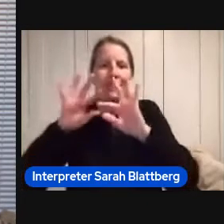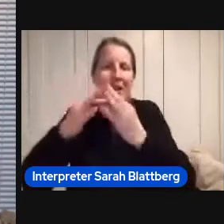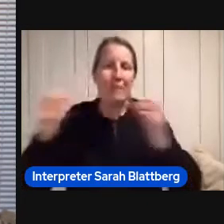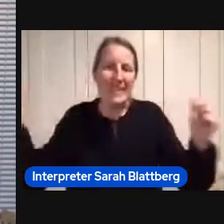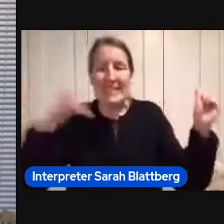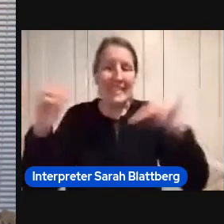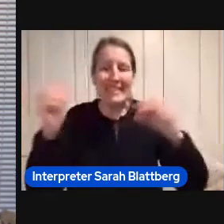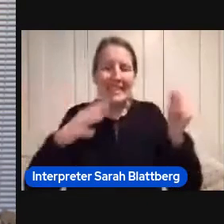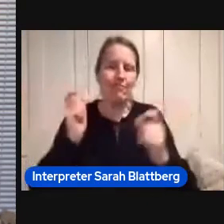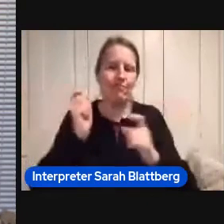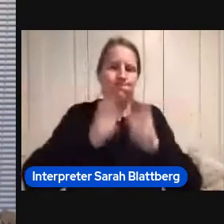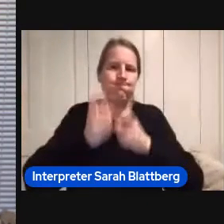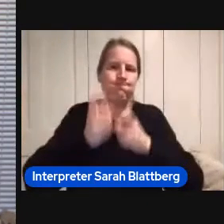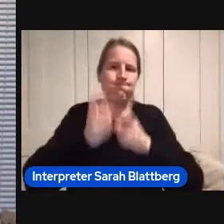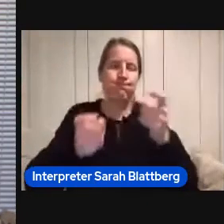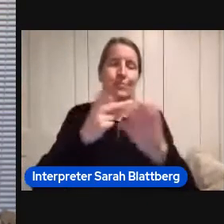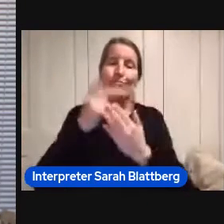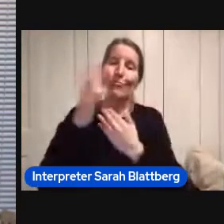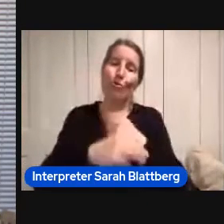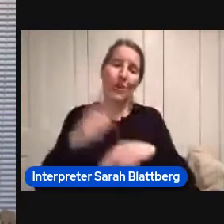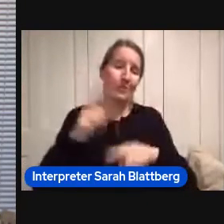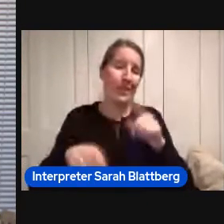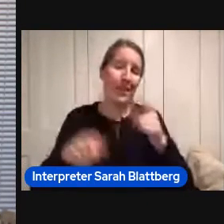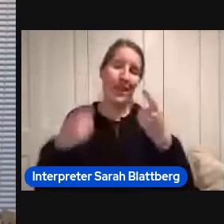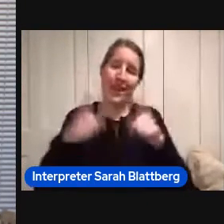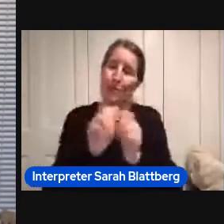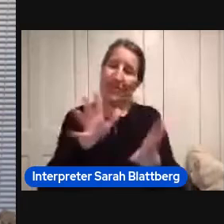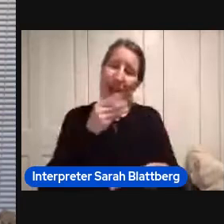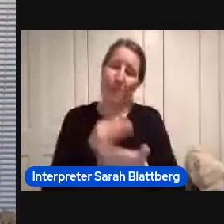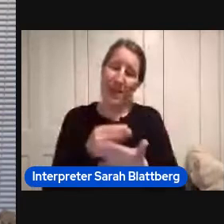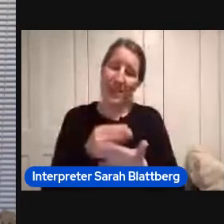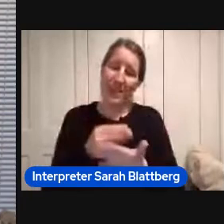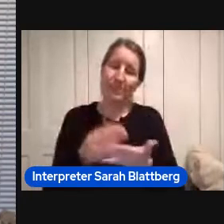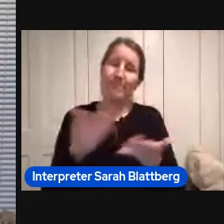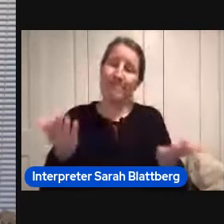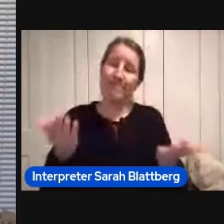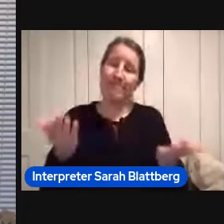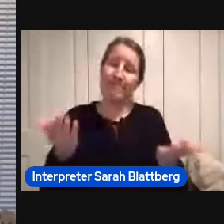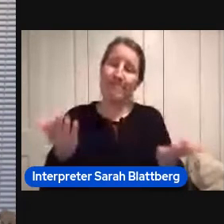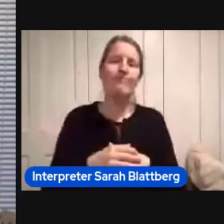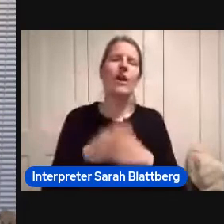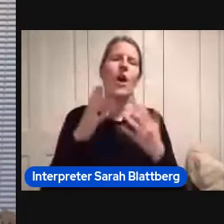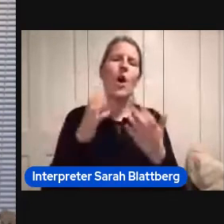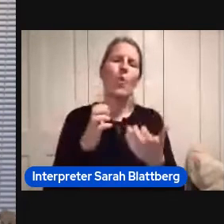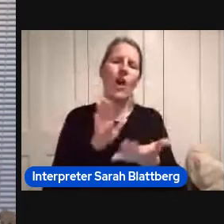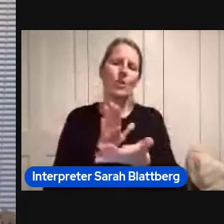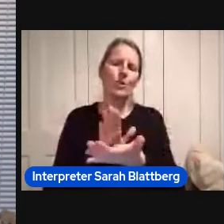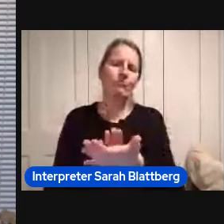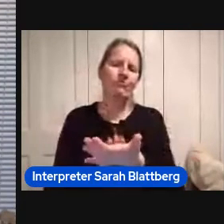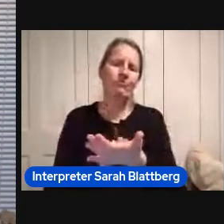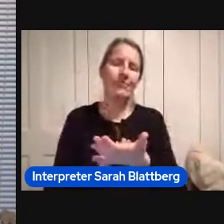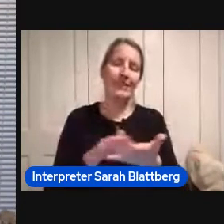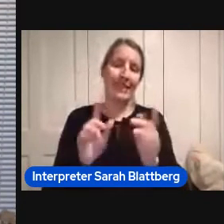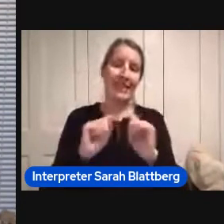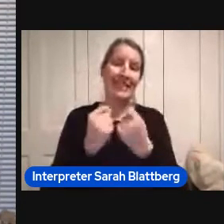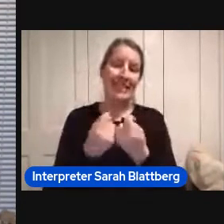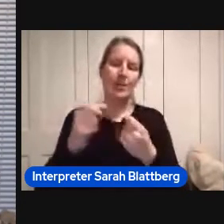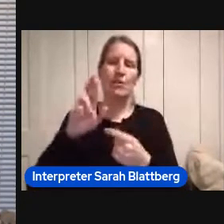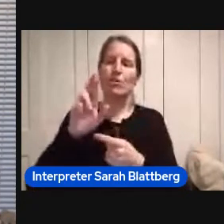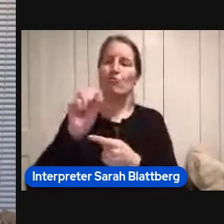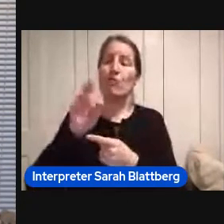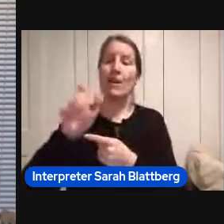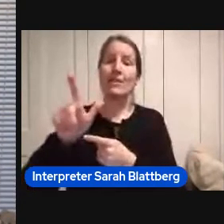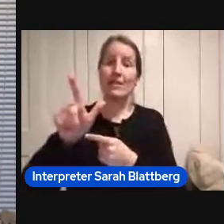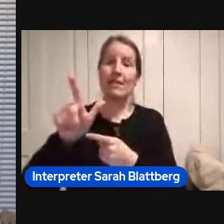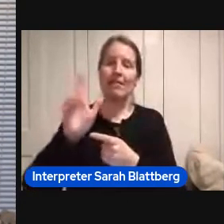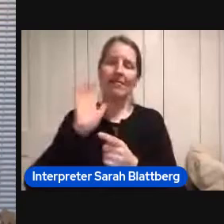programs. None of this will happen without money. And I want to commend the team led by Russell, who's our innovation